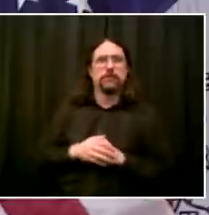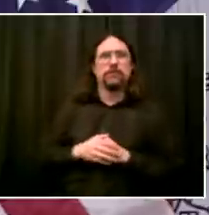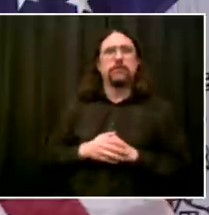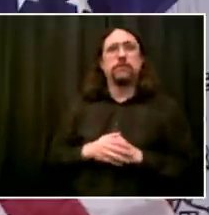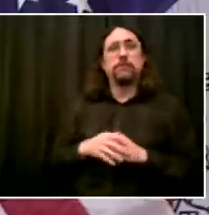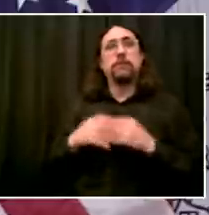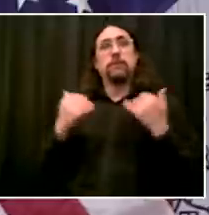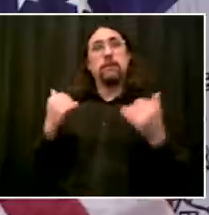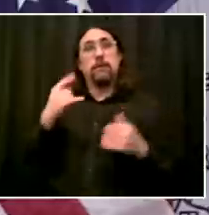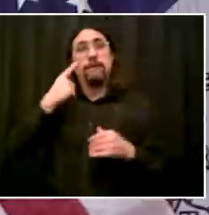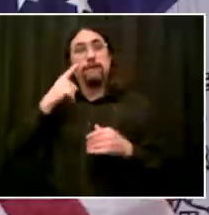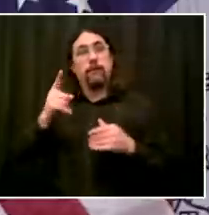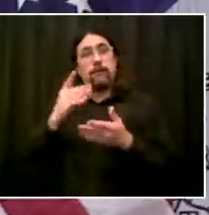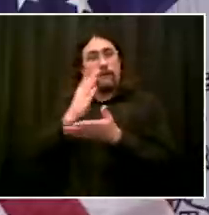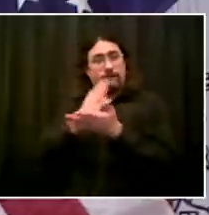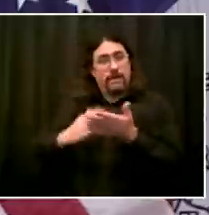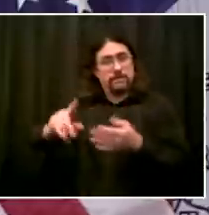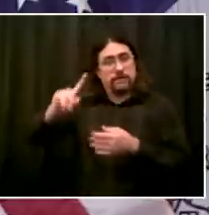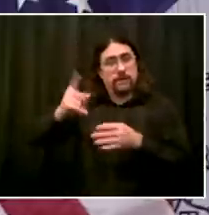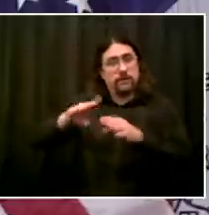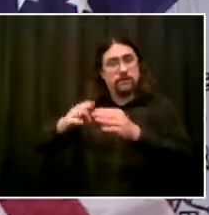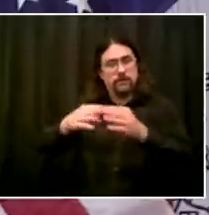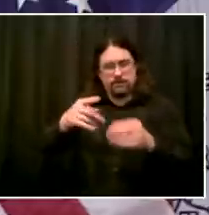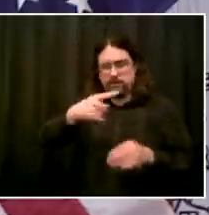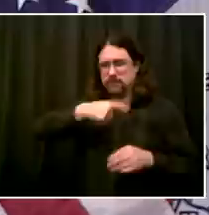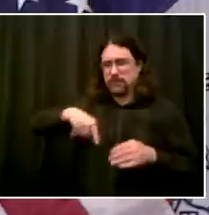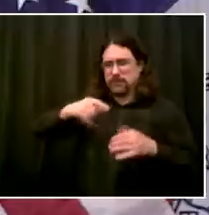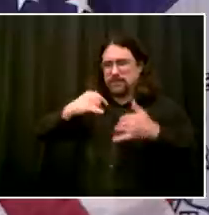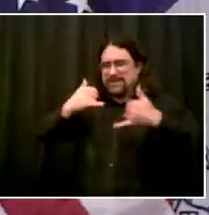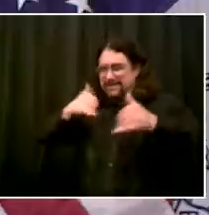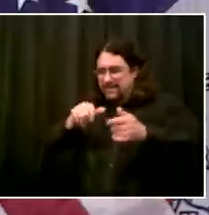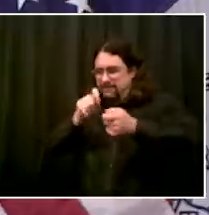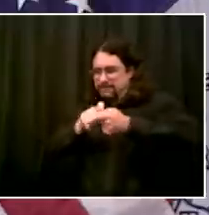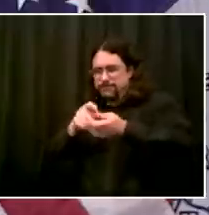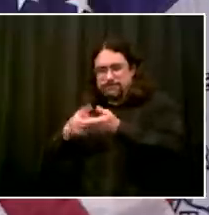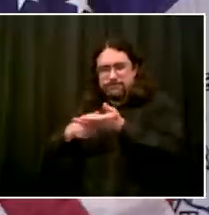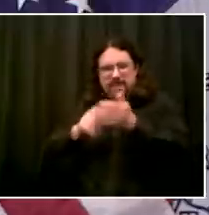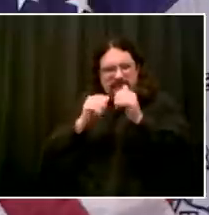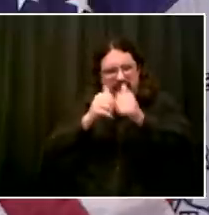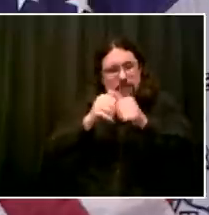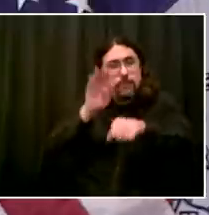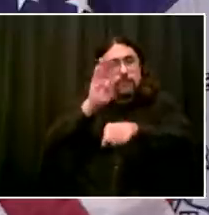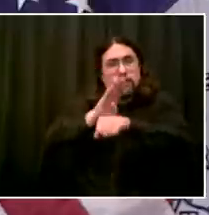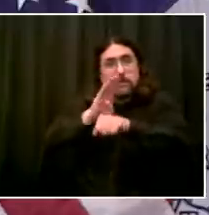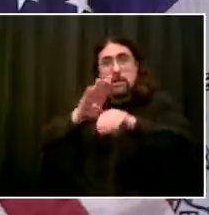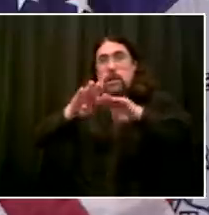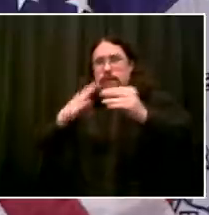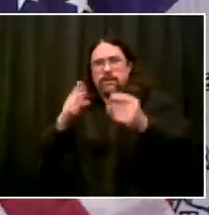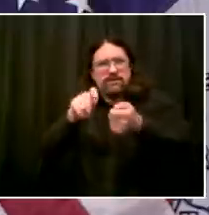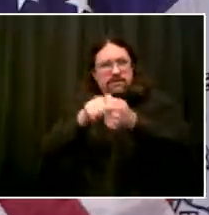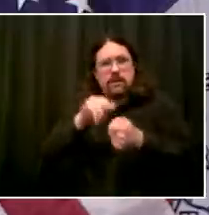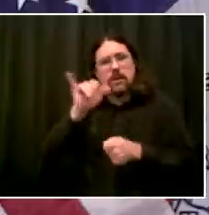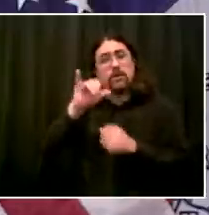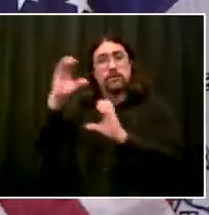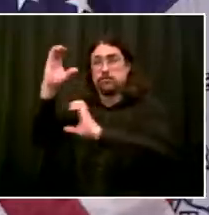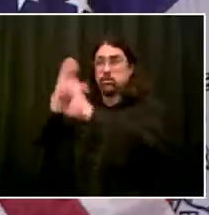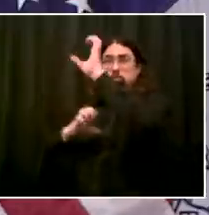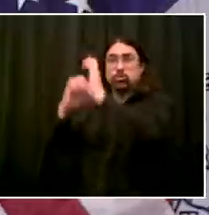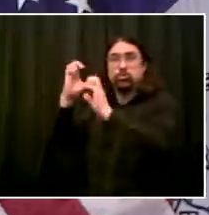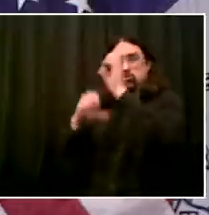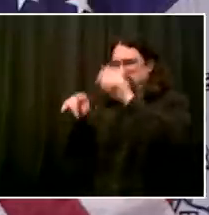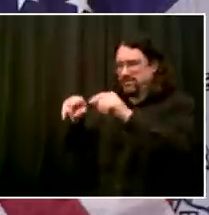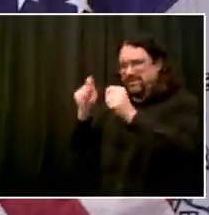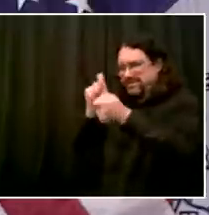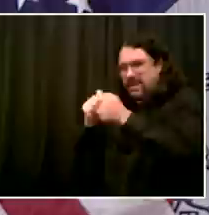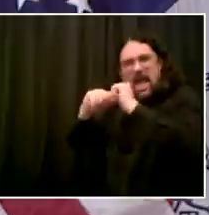social distancing happens. So we're always going to be teaching new ways until this is over. But I think your point about color codes, we aren't using that now, but it's a real interesting idea, or